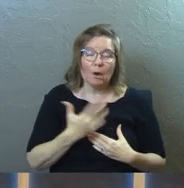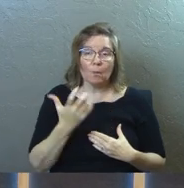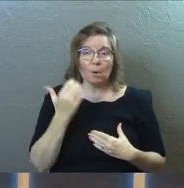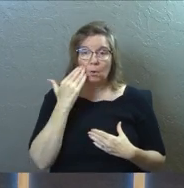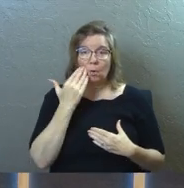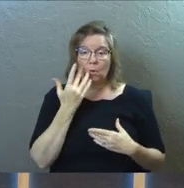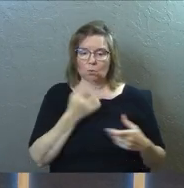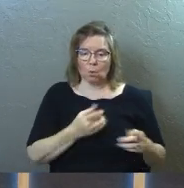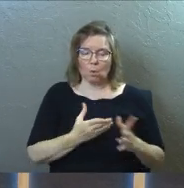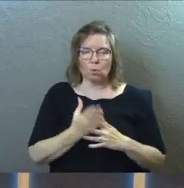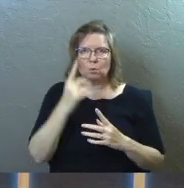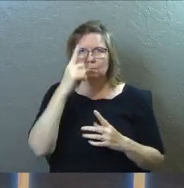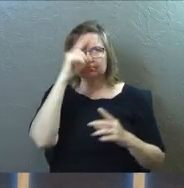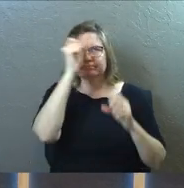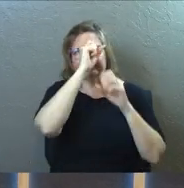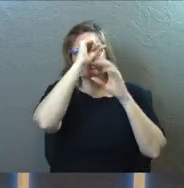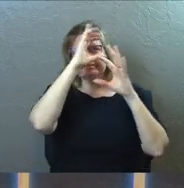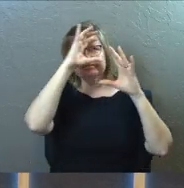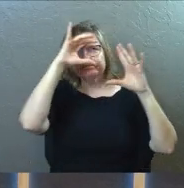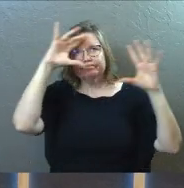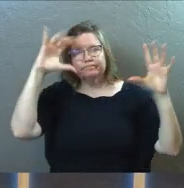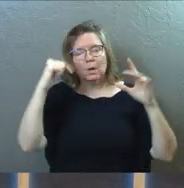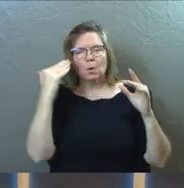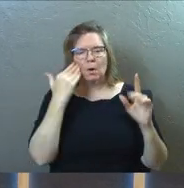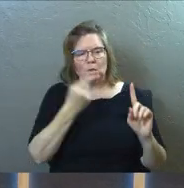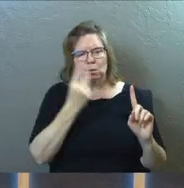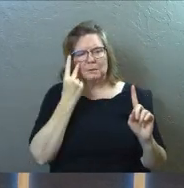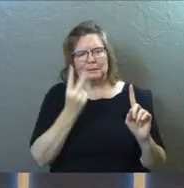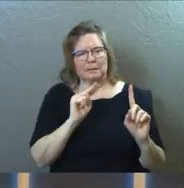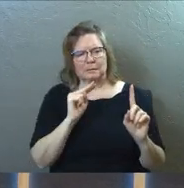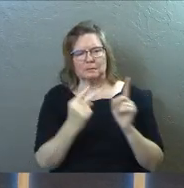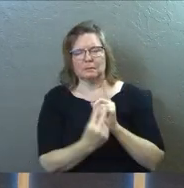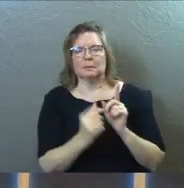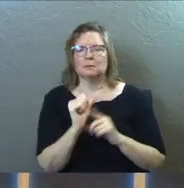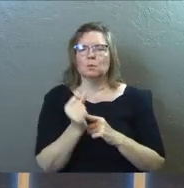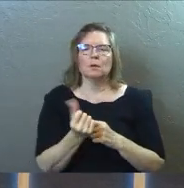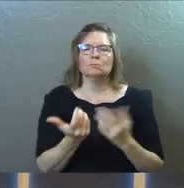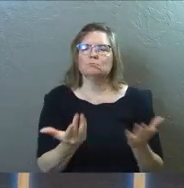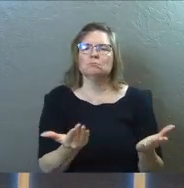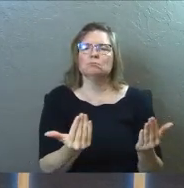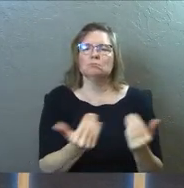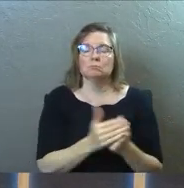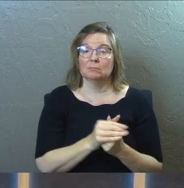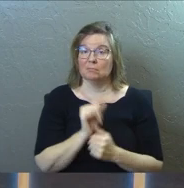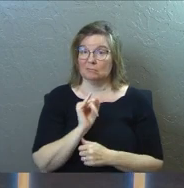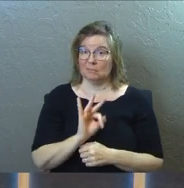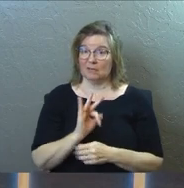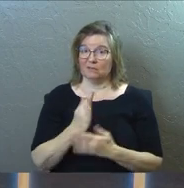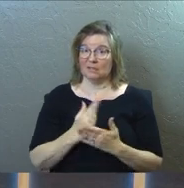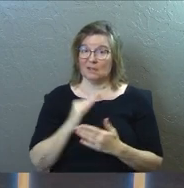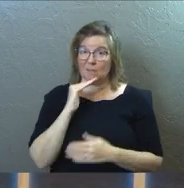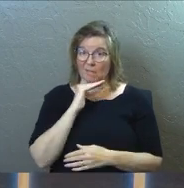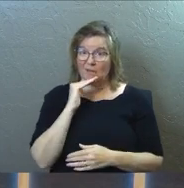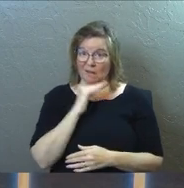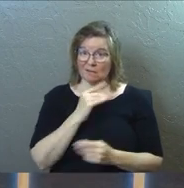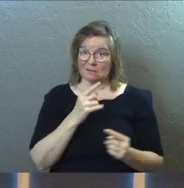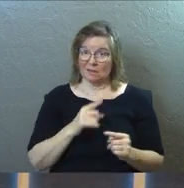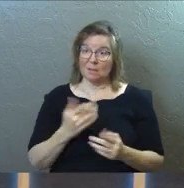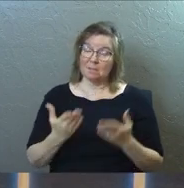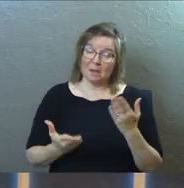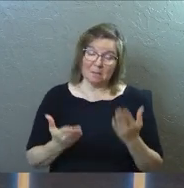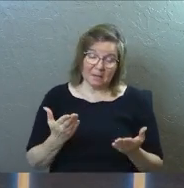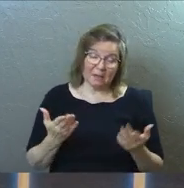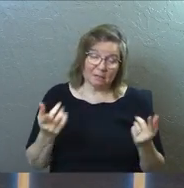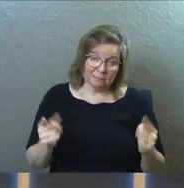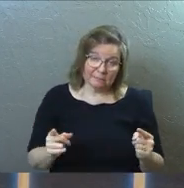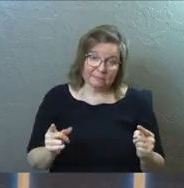I want to know what was going through your mind. I want to know how you see this situation. even if there's some lies that come in, and there may